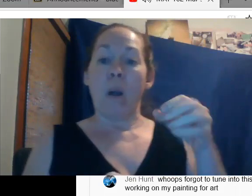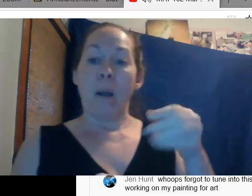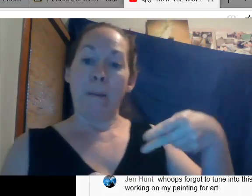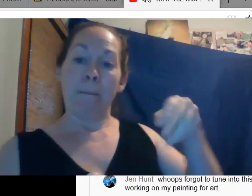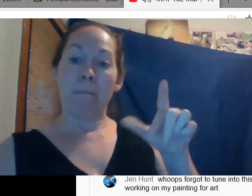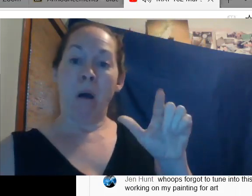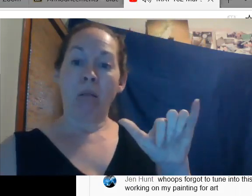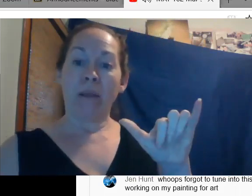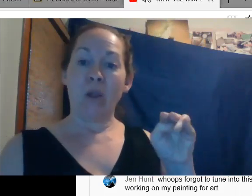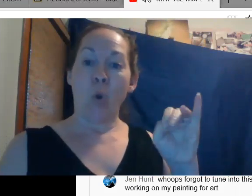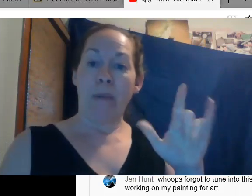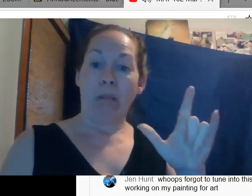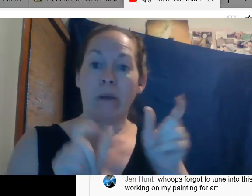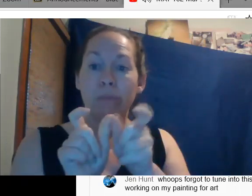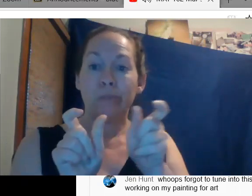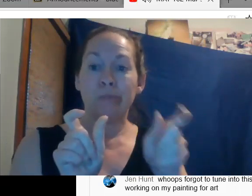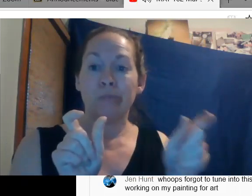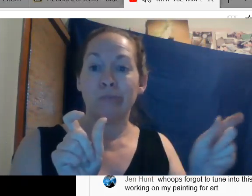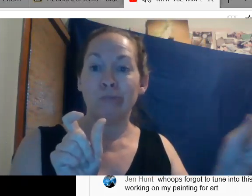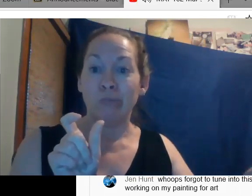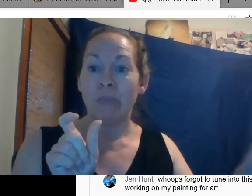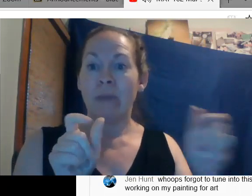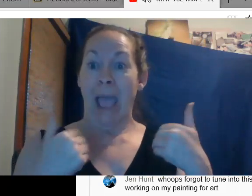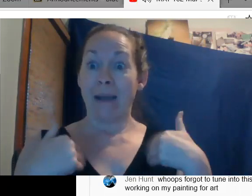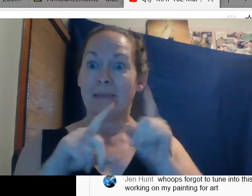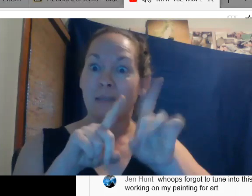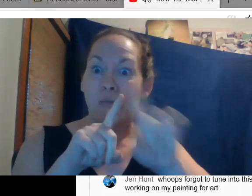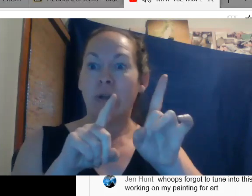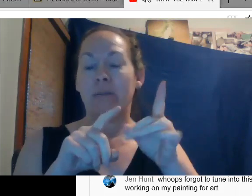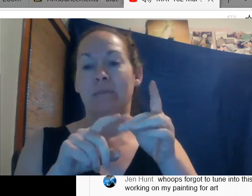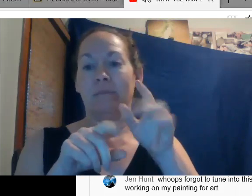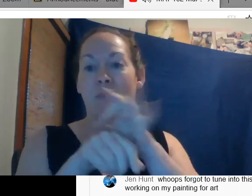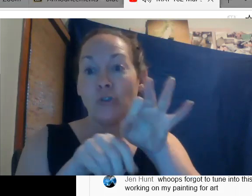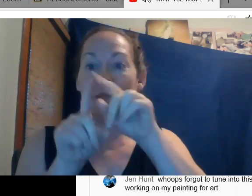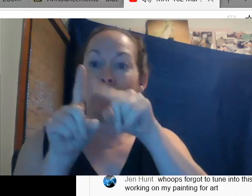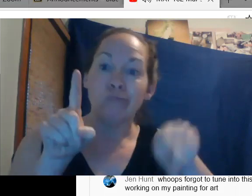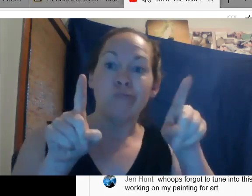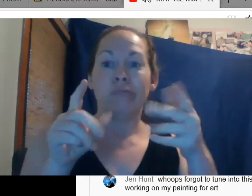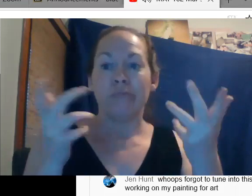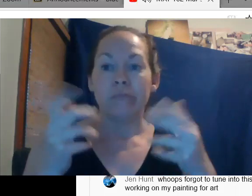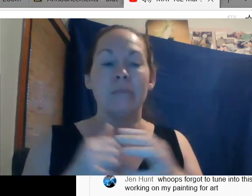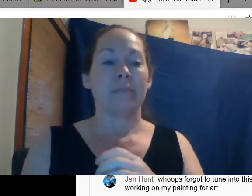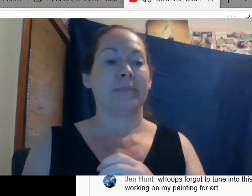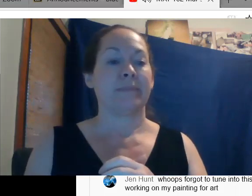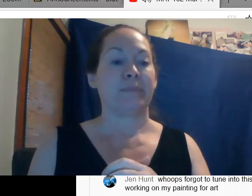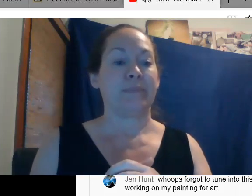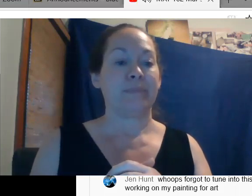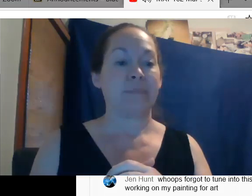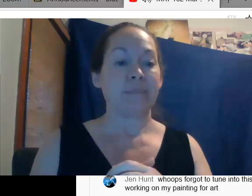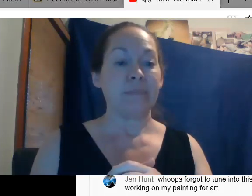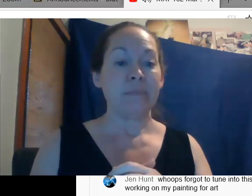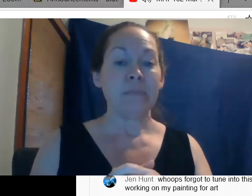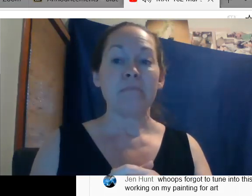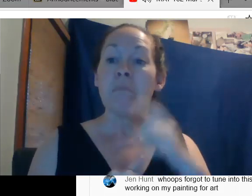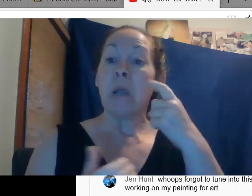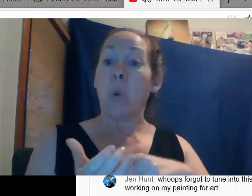can be made up of chunks of different of those things. And those chunks come from multiplication. And so notice